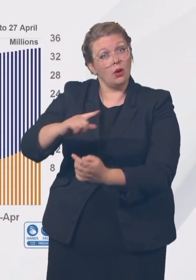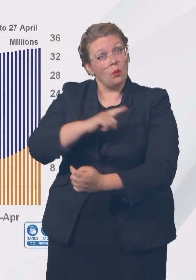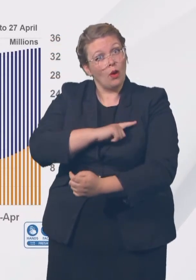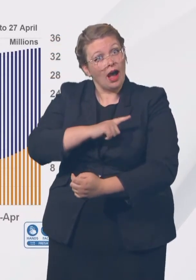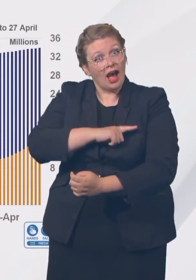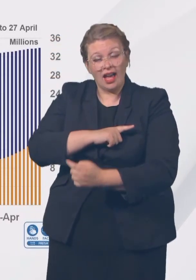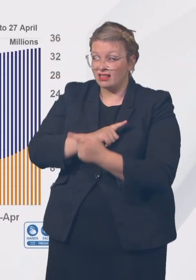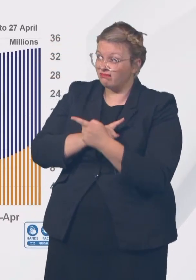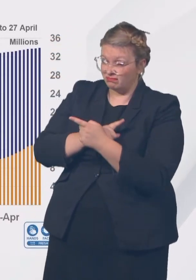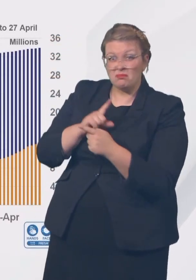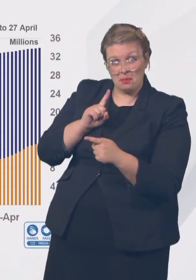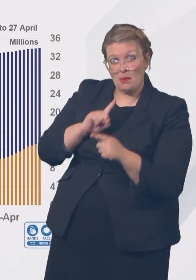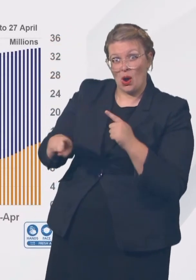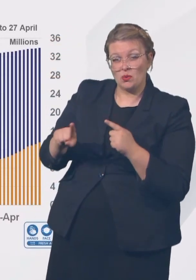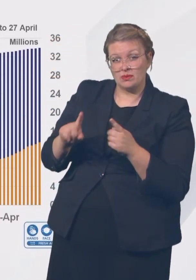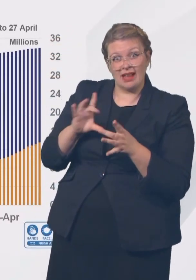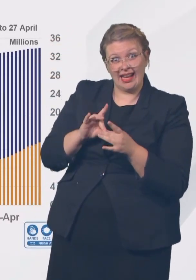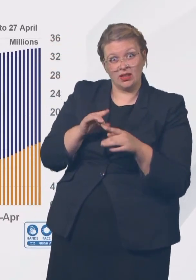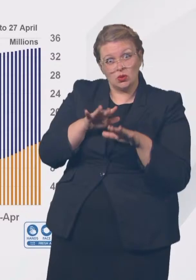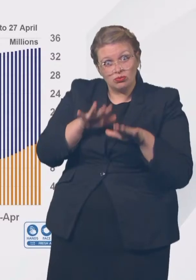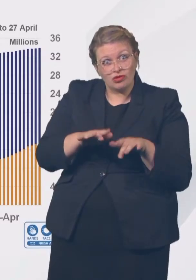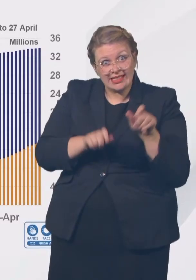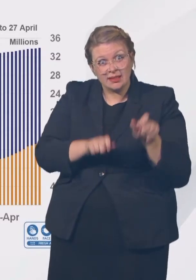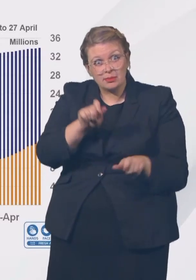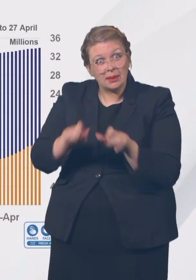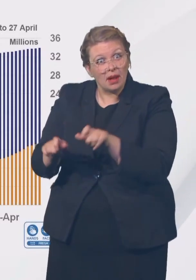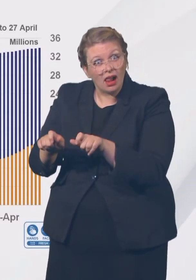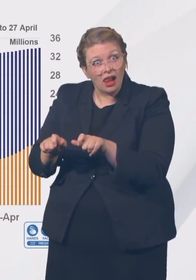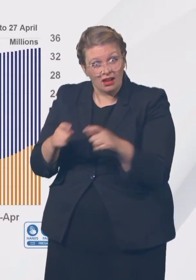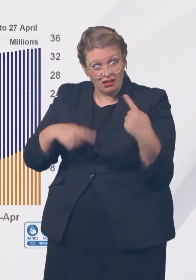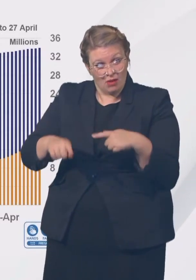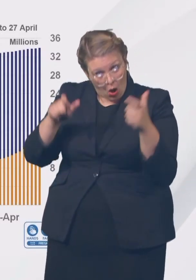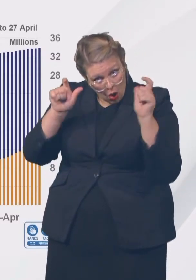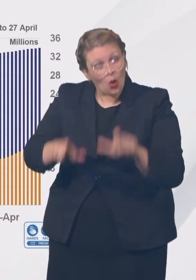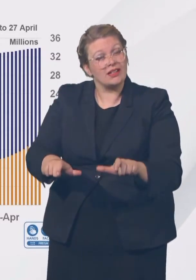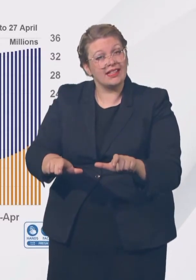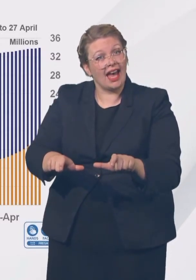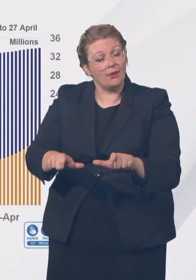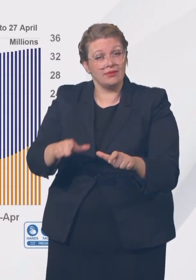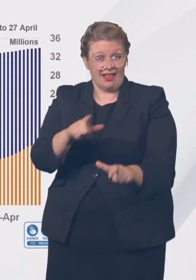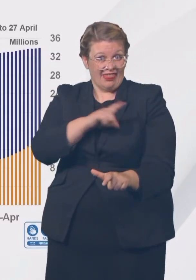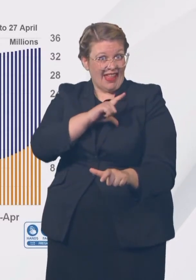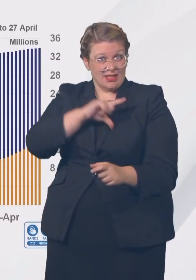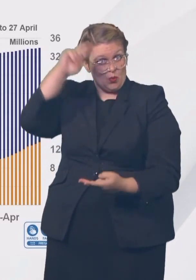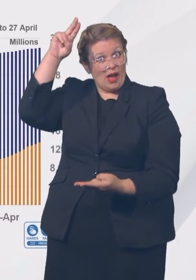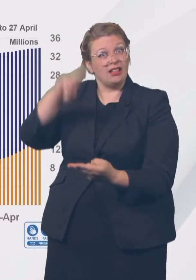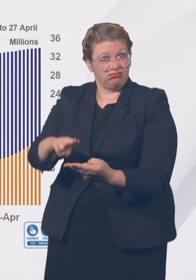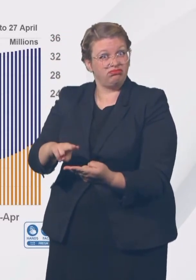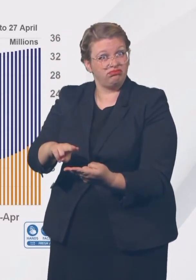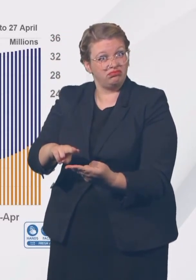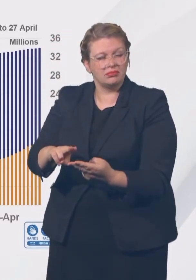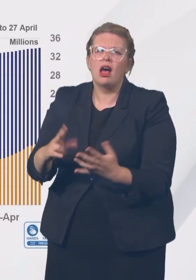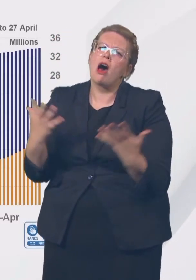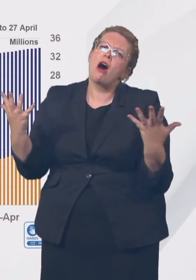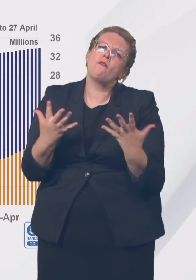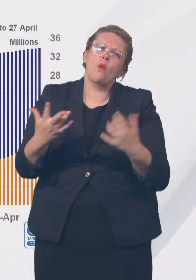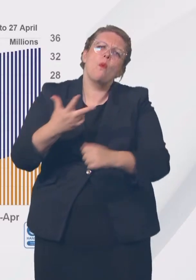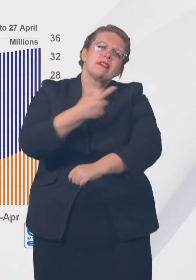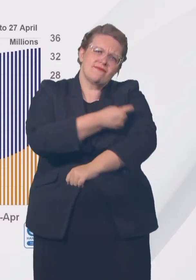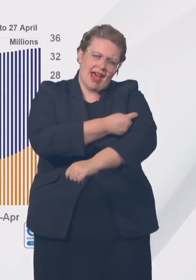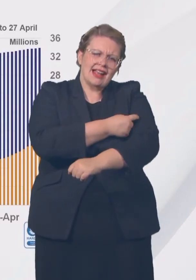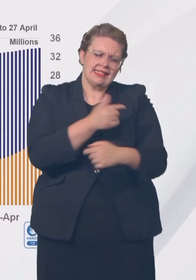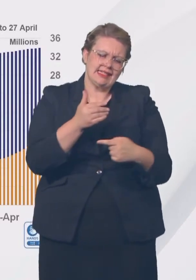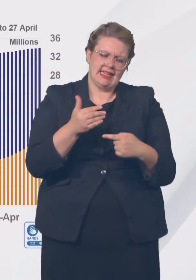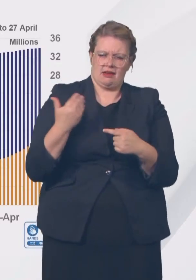the efforts of the British people in following lockdown. Now, the vaccine has undoubtedly helped in the